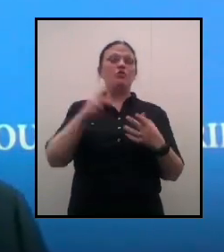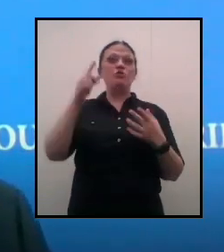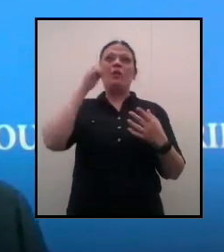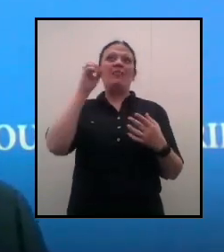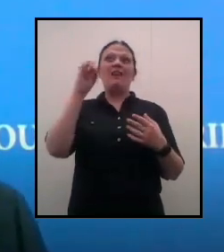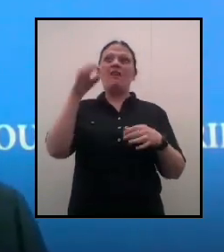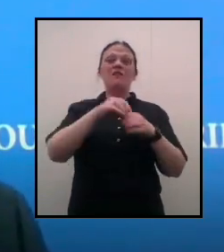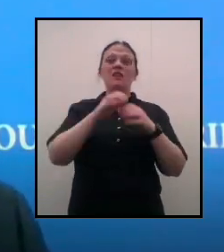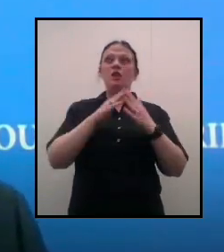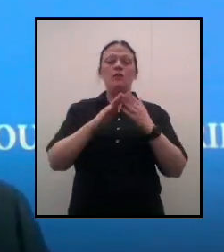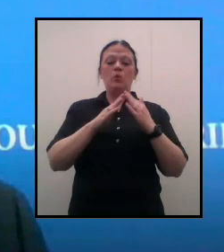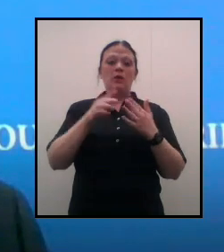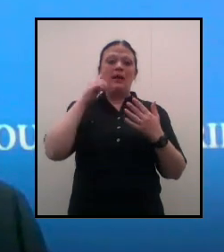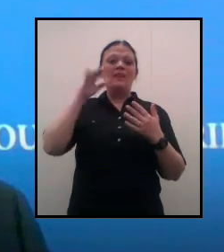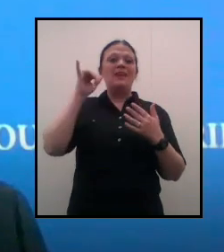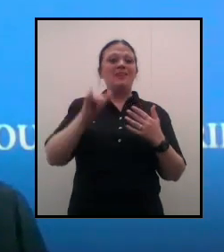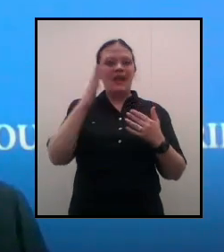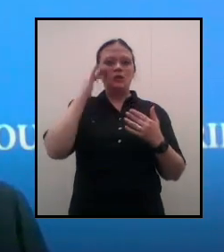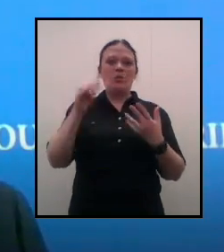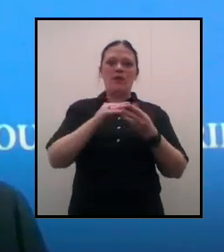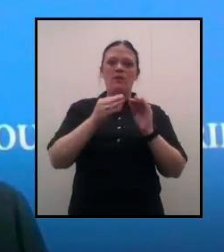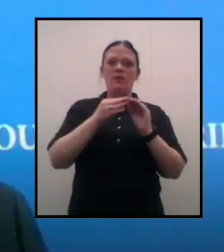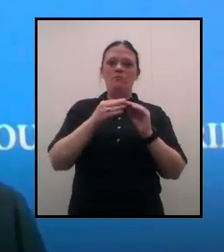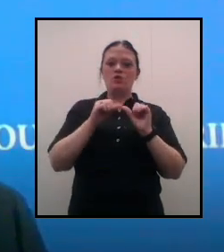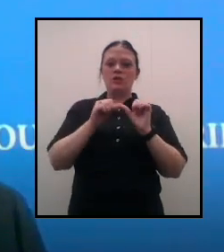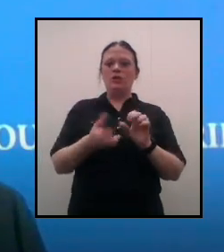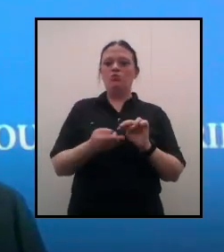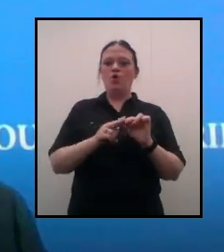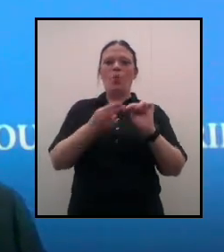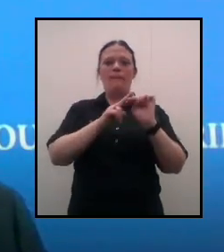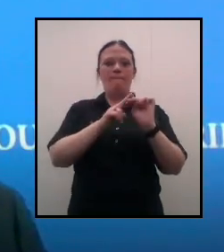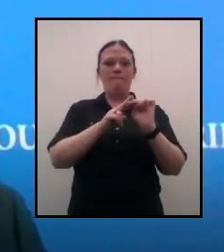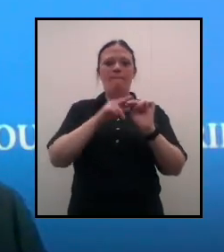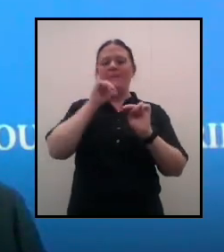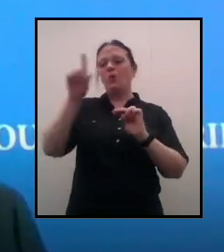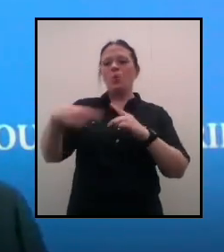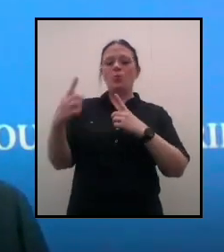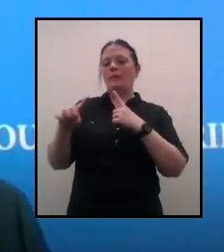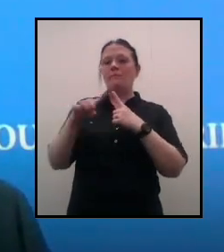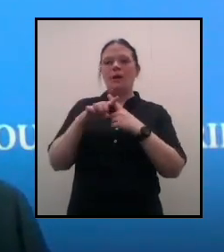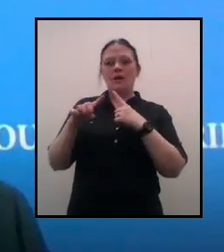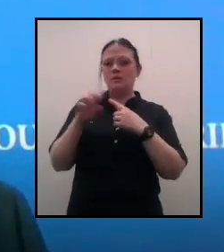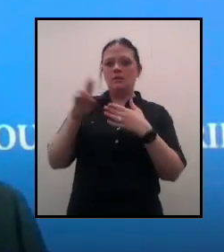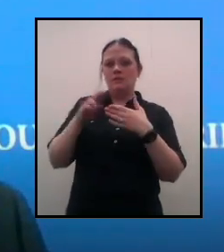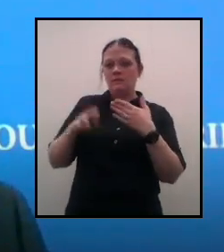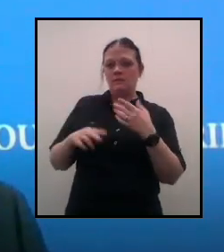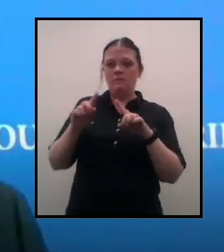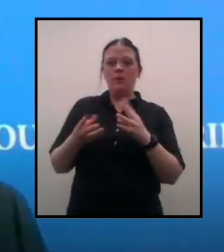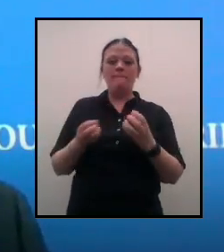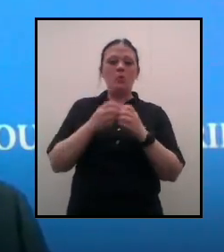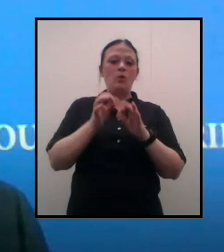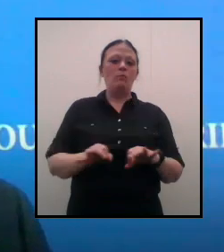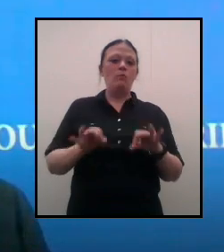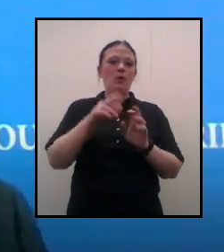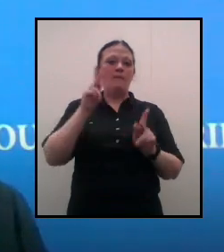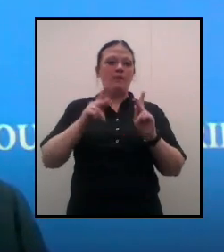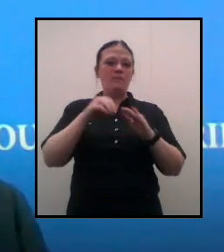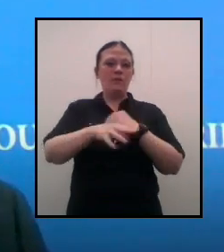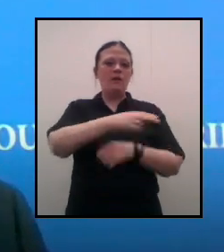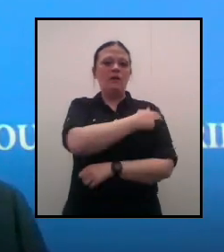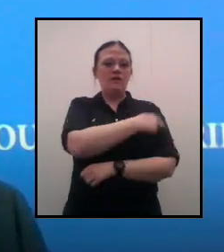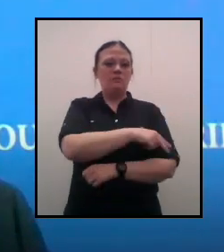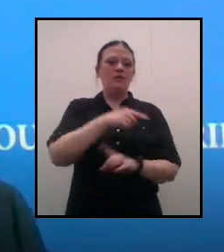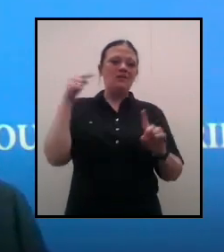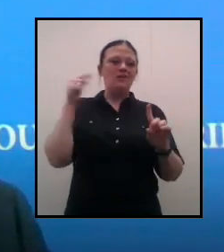community, and I think that's why our numbers continue to go up, not only with regards to positive cases, but more importantly, hospitalizations.